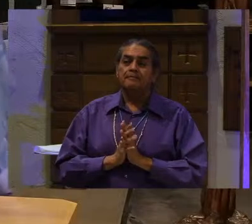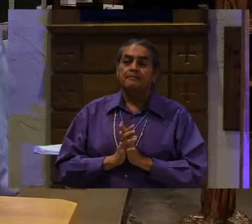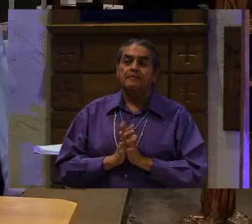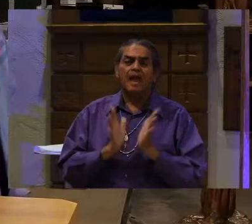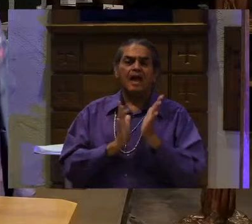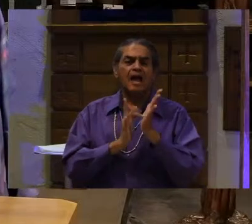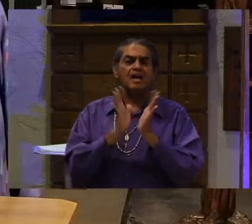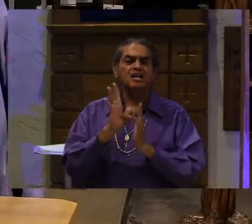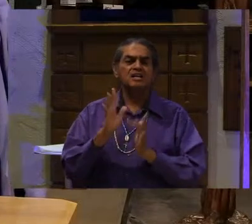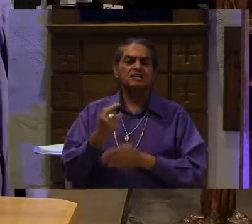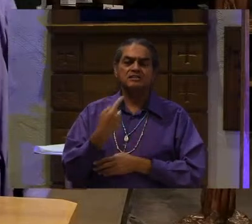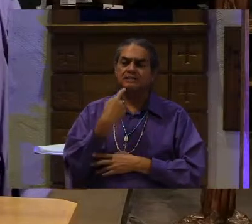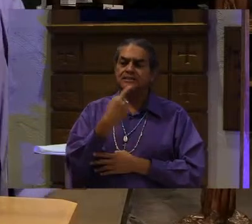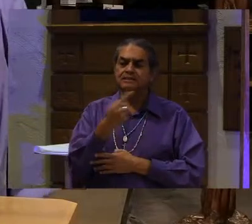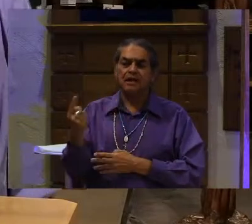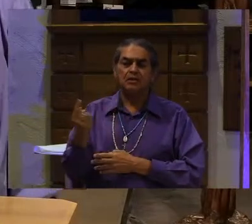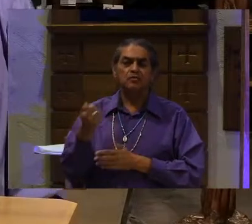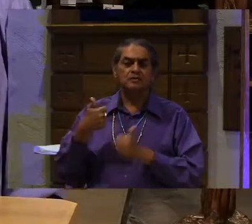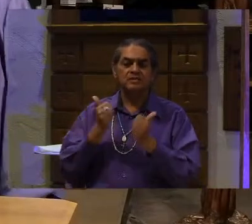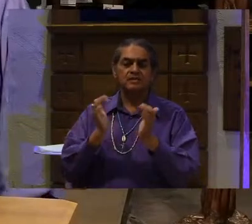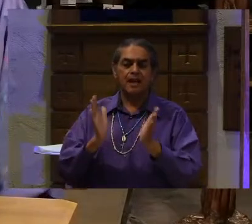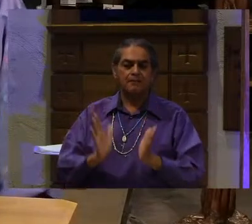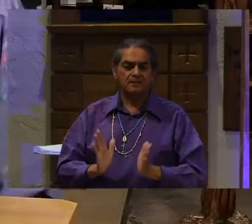Jesus said to his disciples,